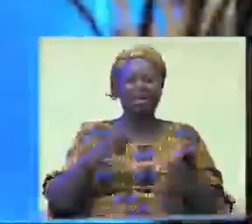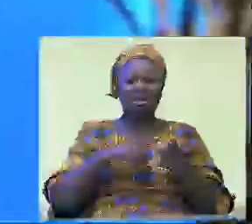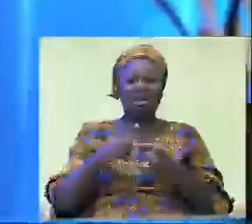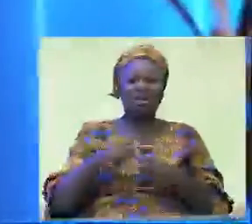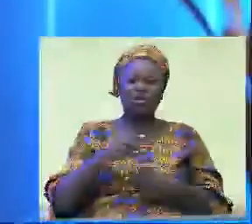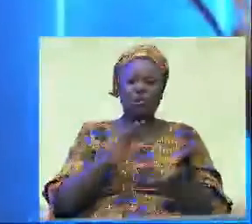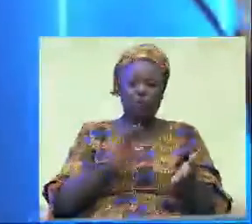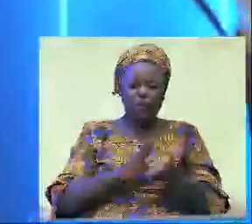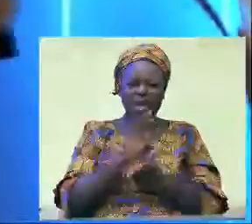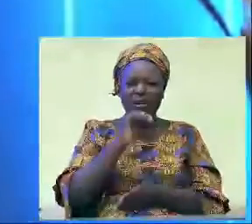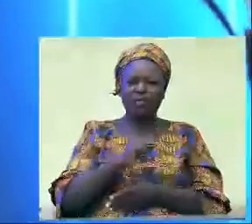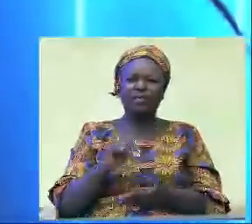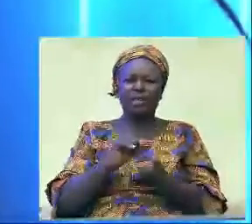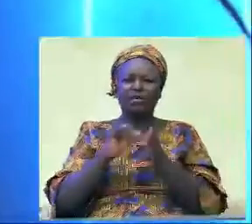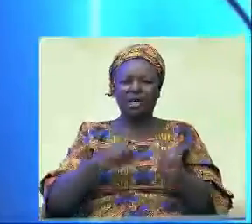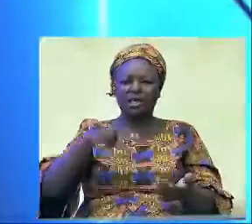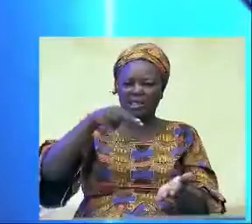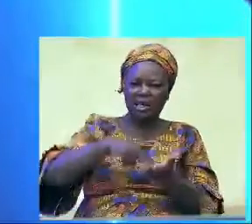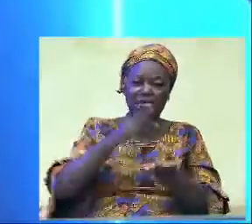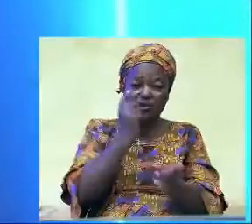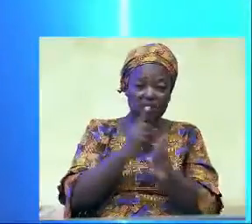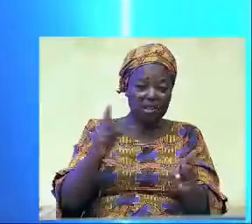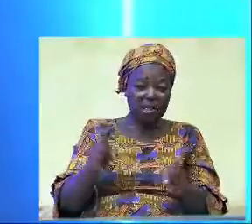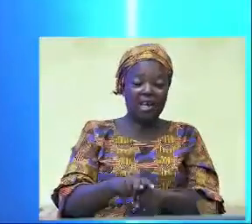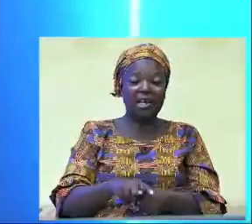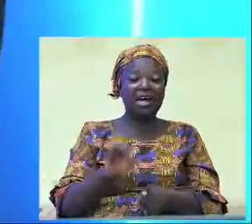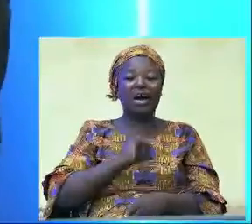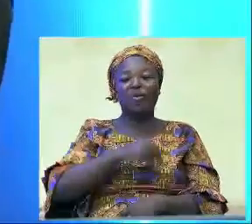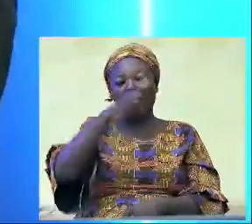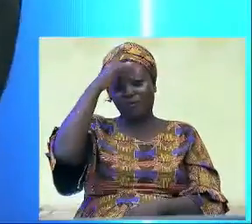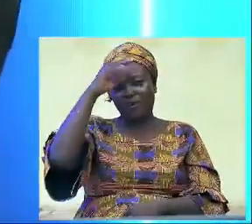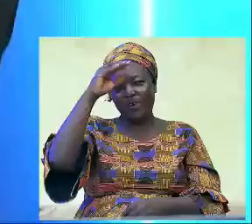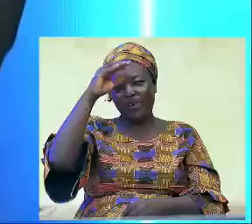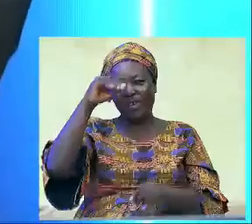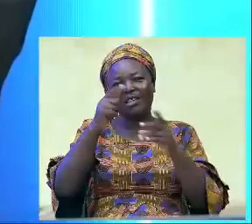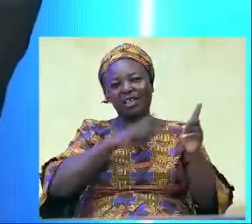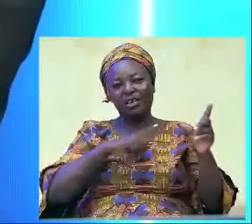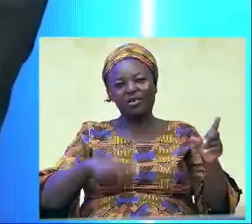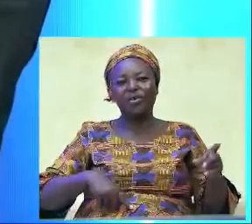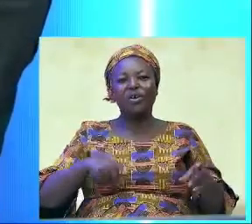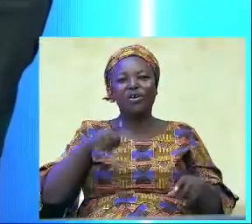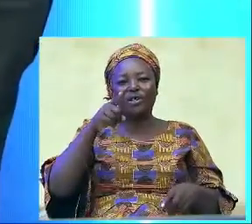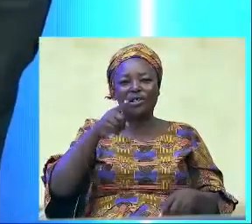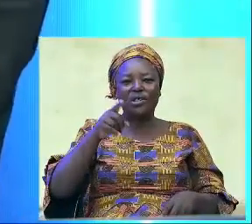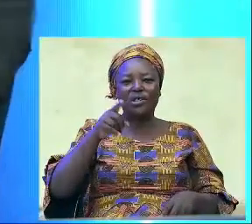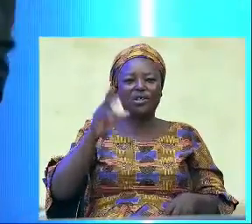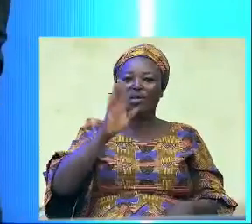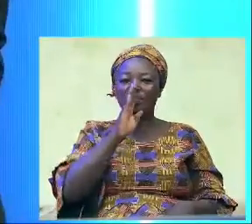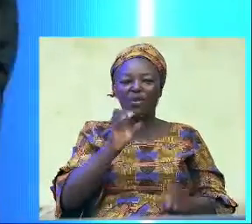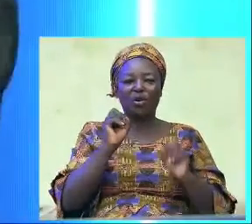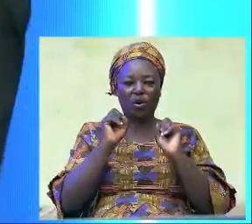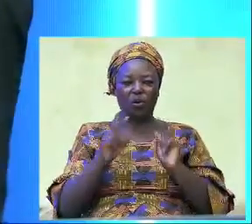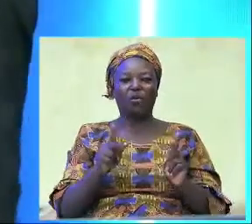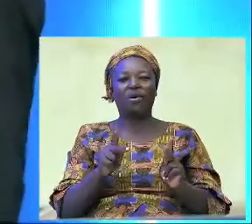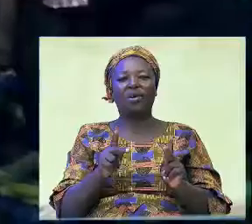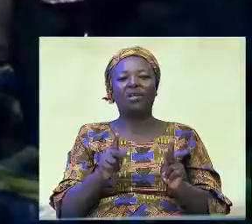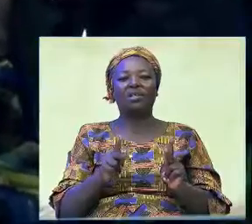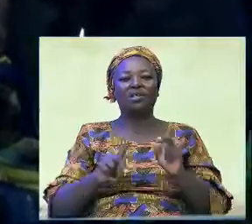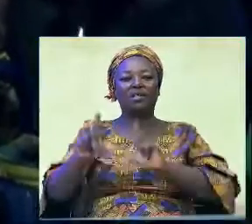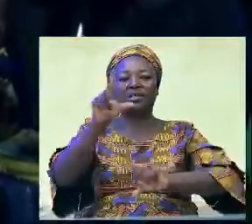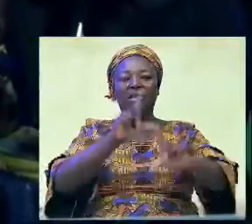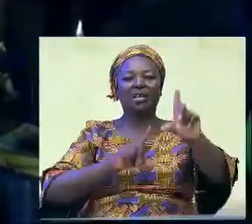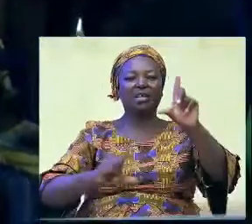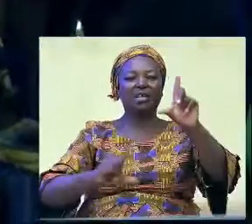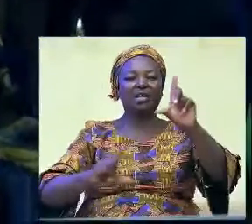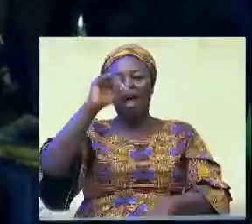believe, you get up, you fold, you stretch, just like me, you'll be all right.